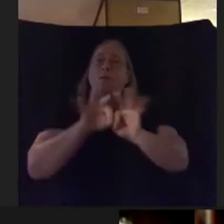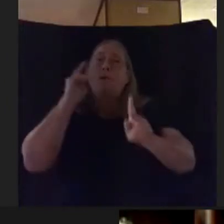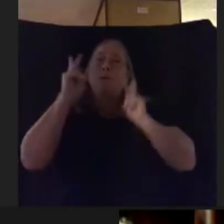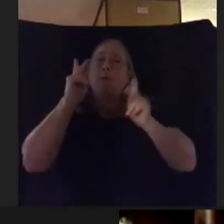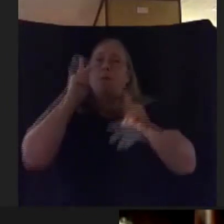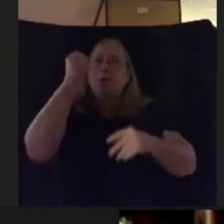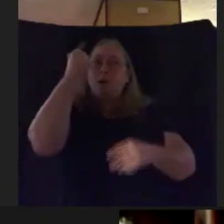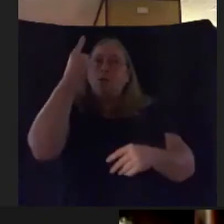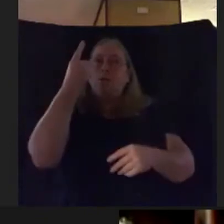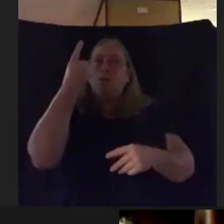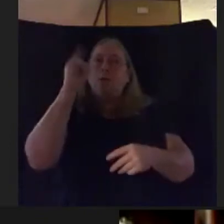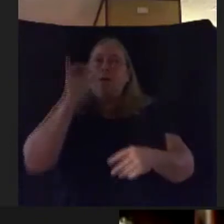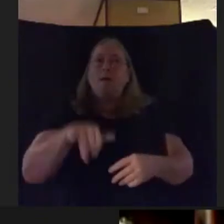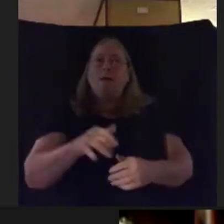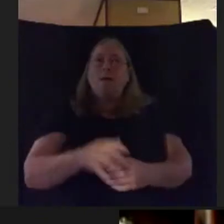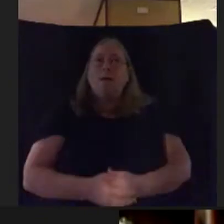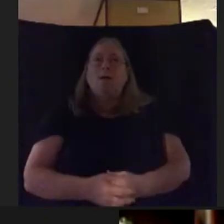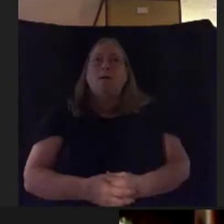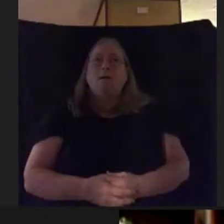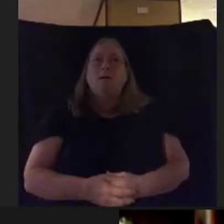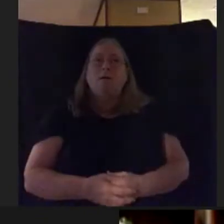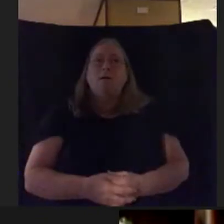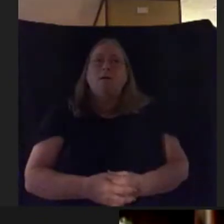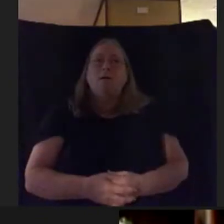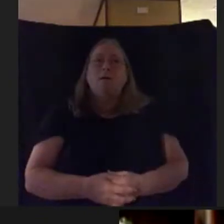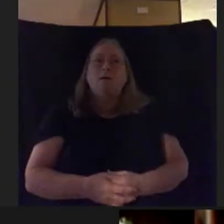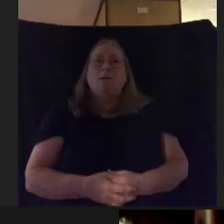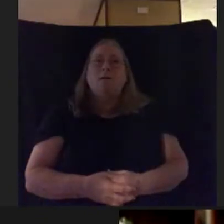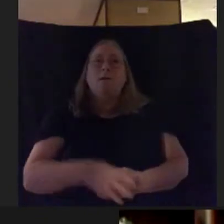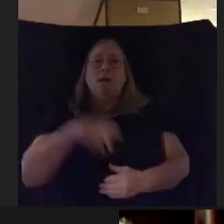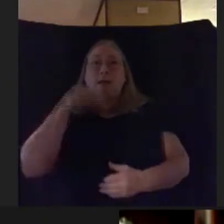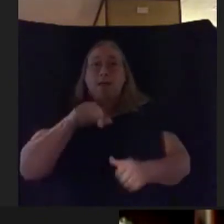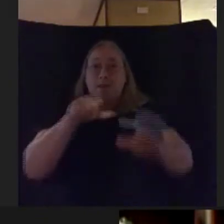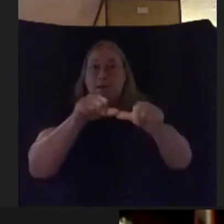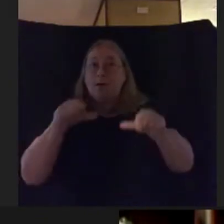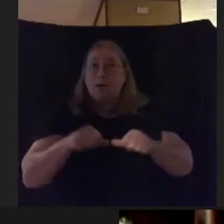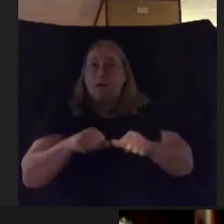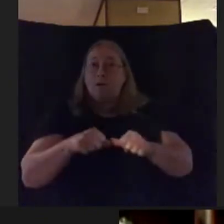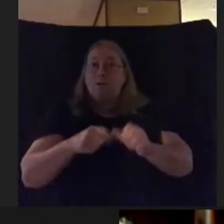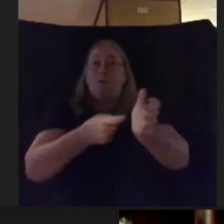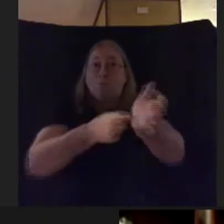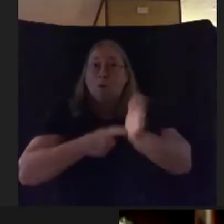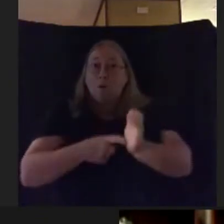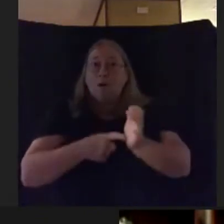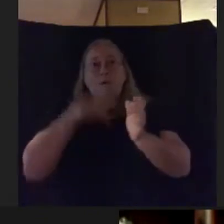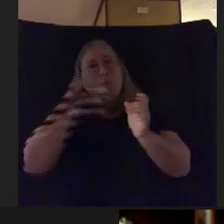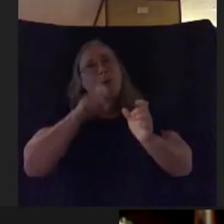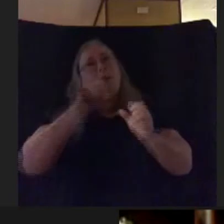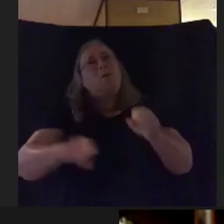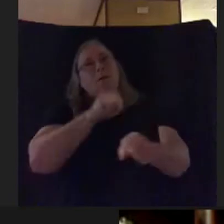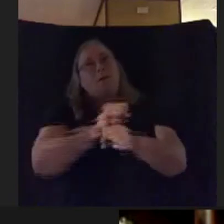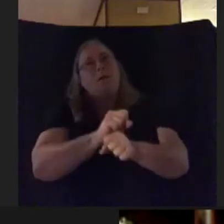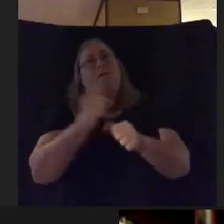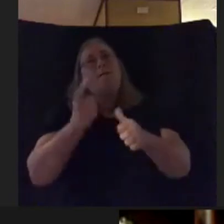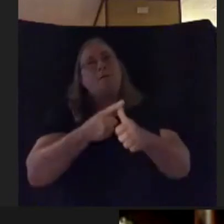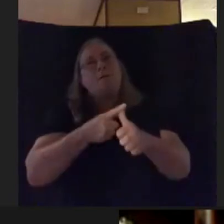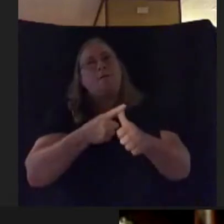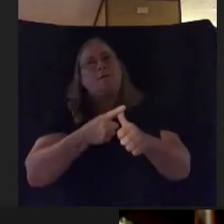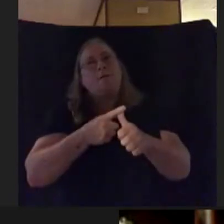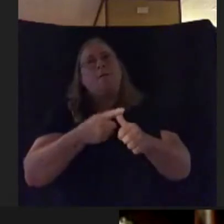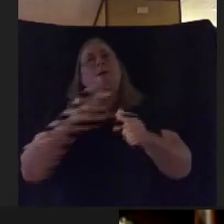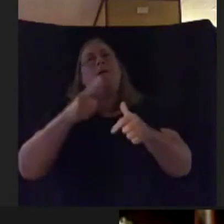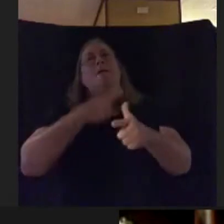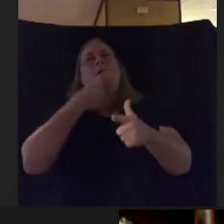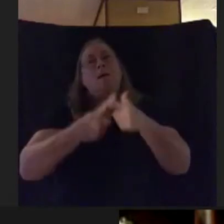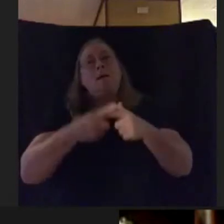is that these sites do require an appointment to receive your vaccination before you come to the